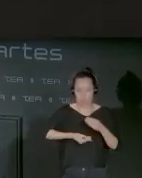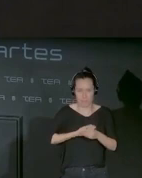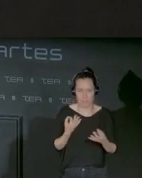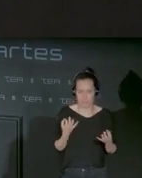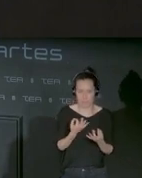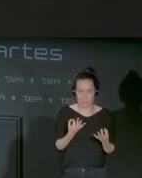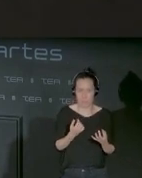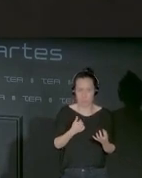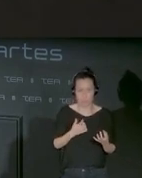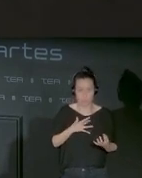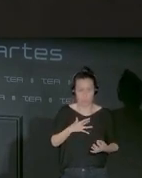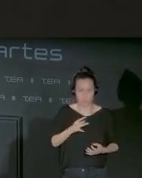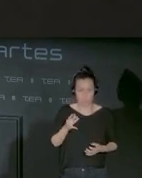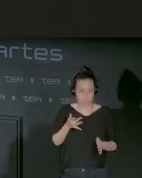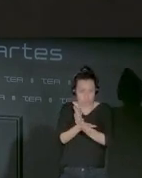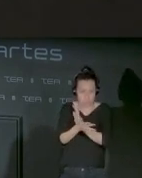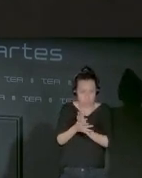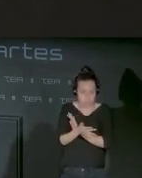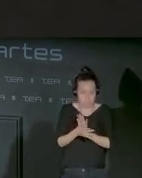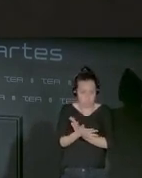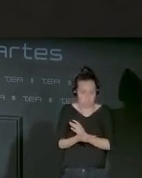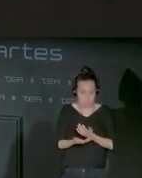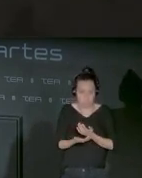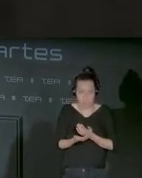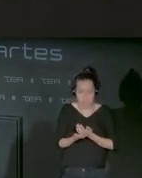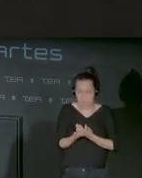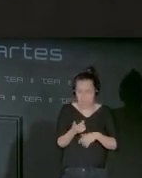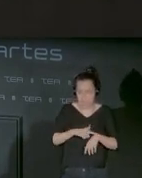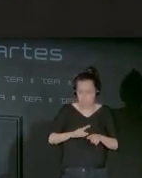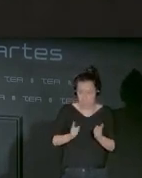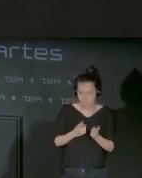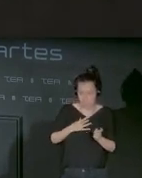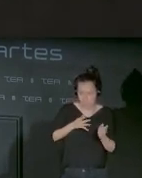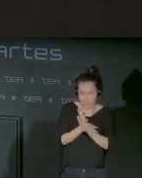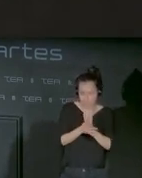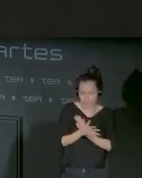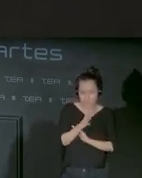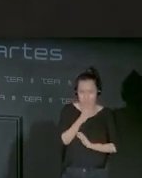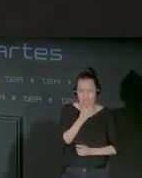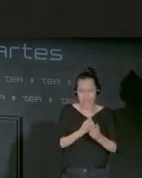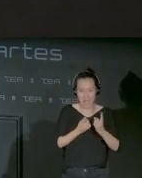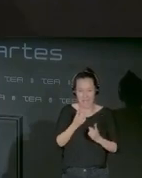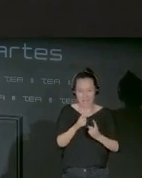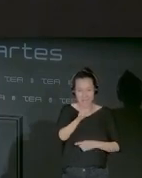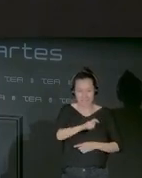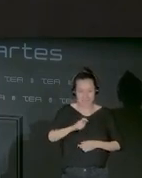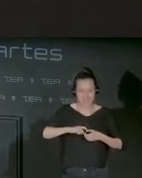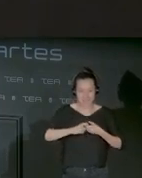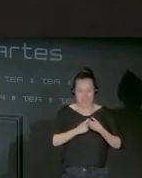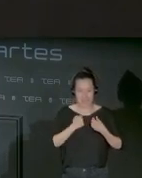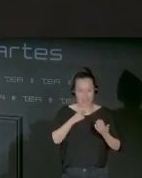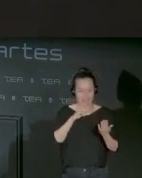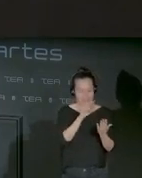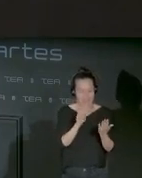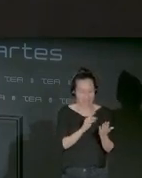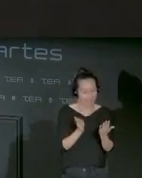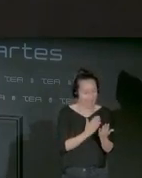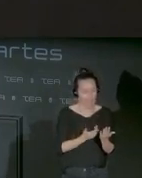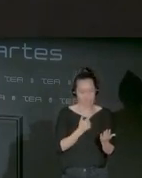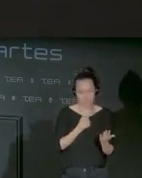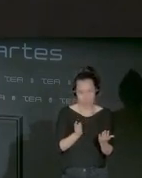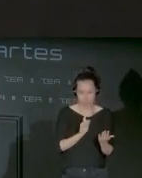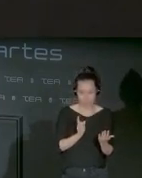lingo, a lot of text, a lot of complex things. It's good that we understand it. That's the most important thing. and we have to help them understand it as well, and we